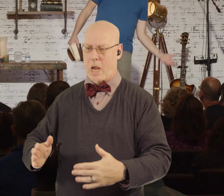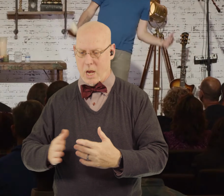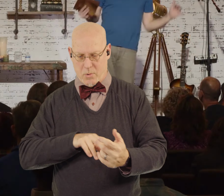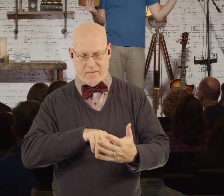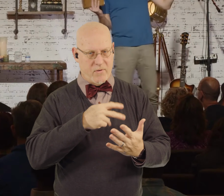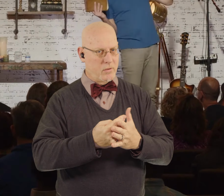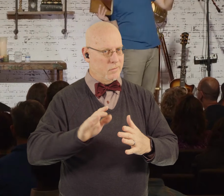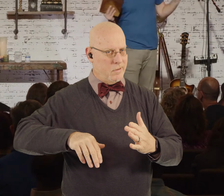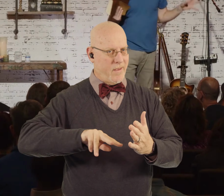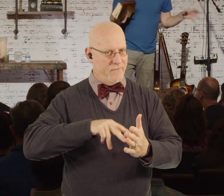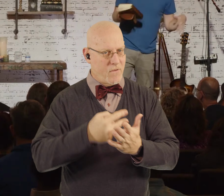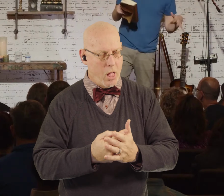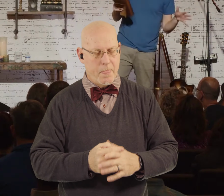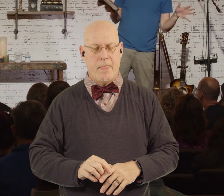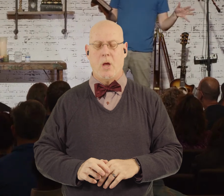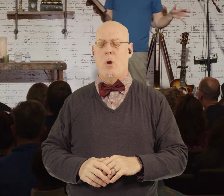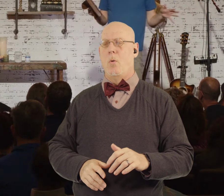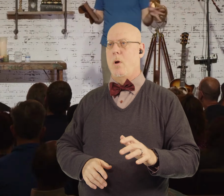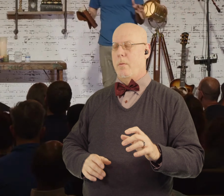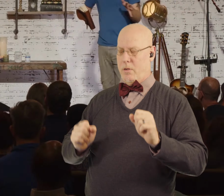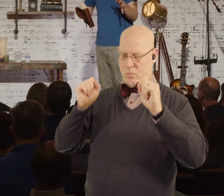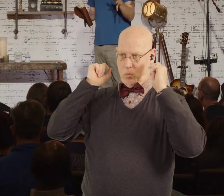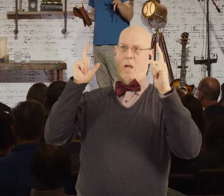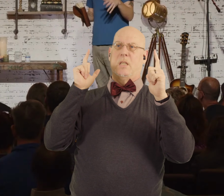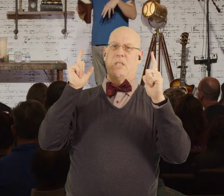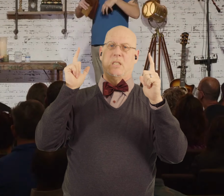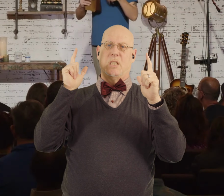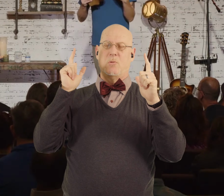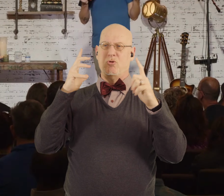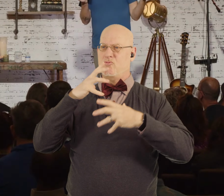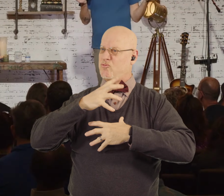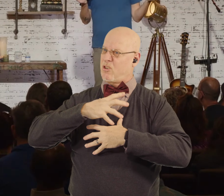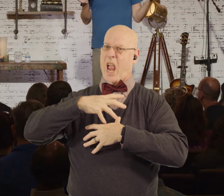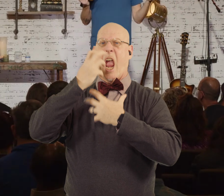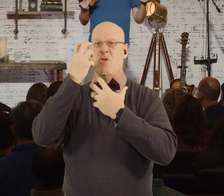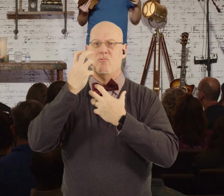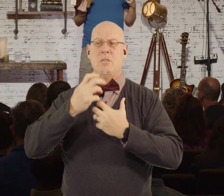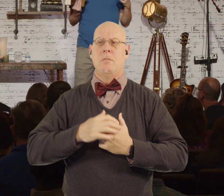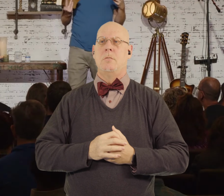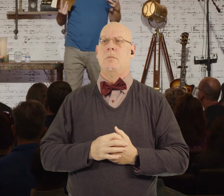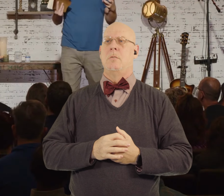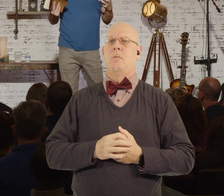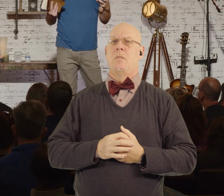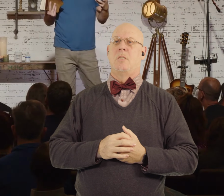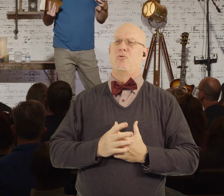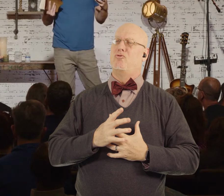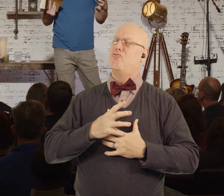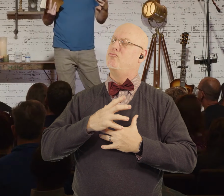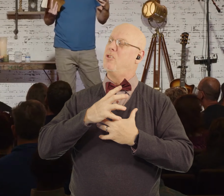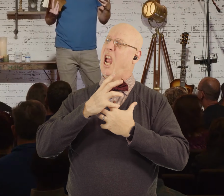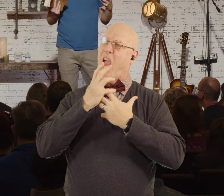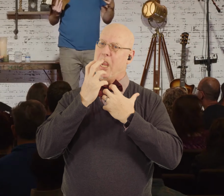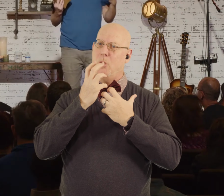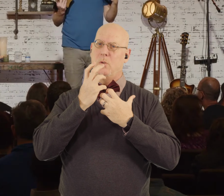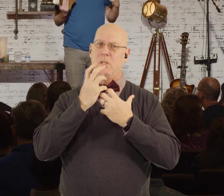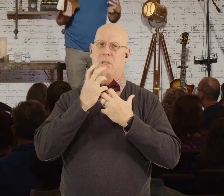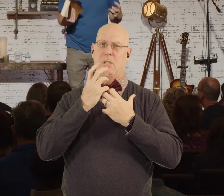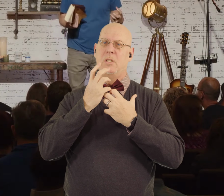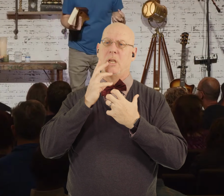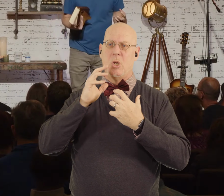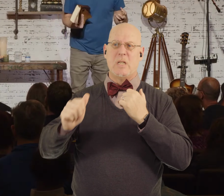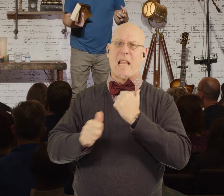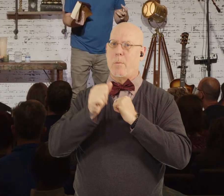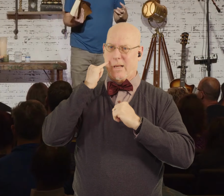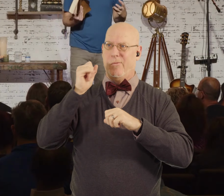And he'll wobble and almost fall over. He hasn't fallen over yet. And that kind of wakes him up. And he's so angry. I mean, he's so